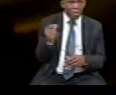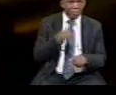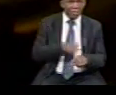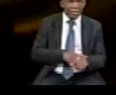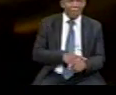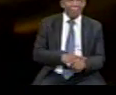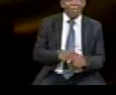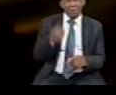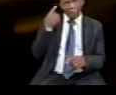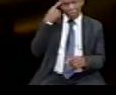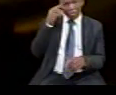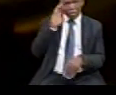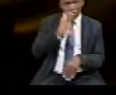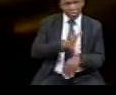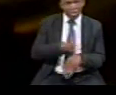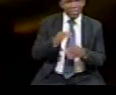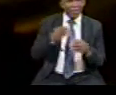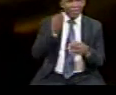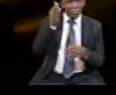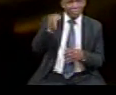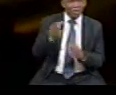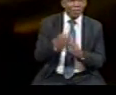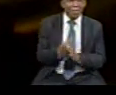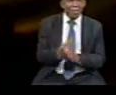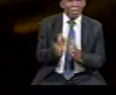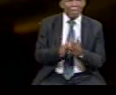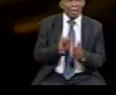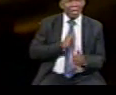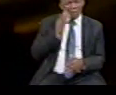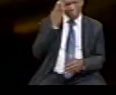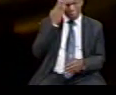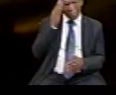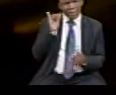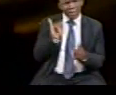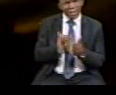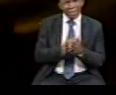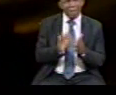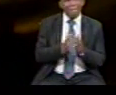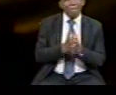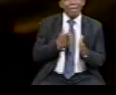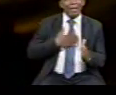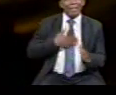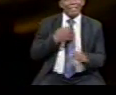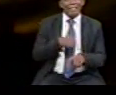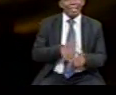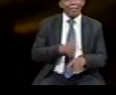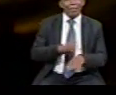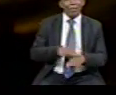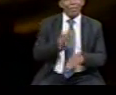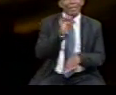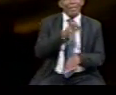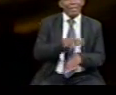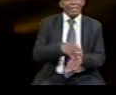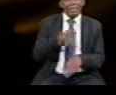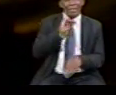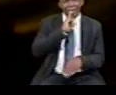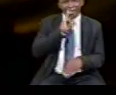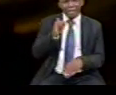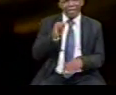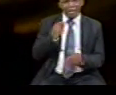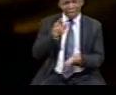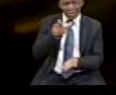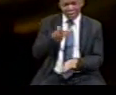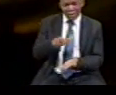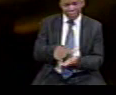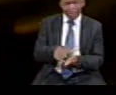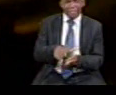church at large that I know I am going, my time on earth is limited, but I'm